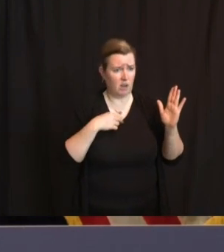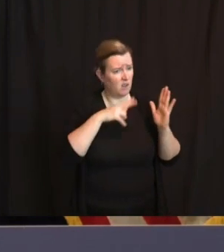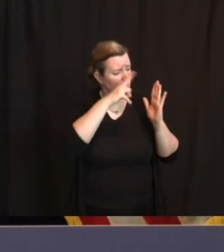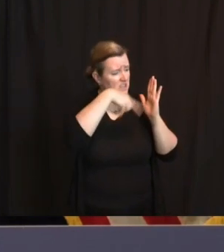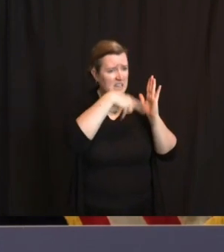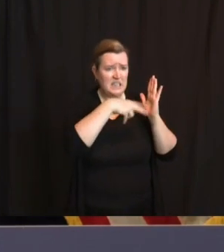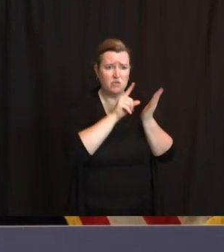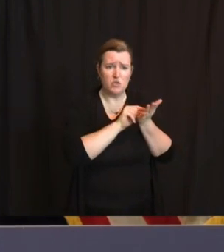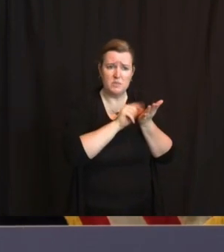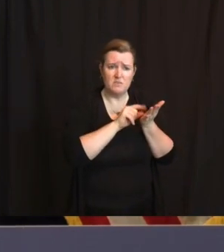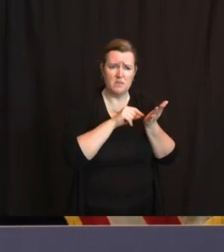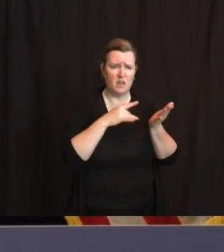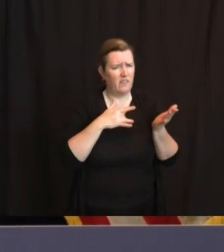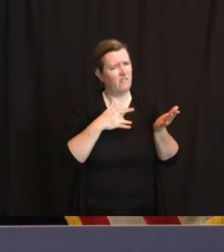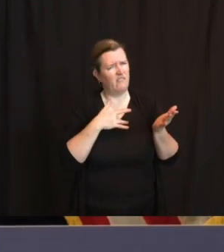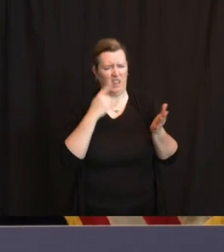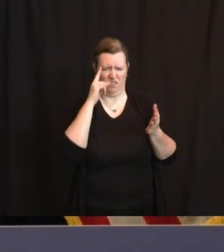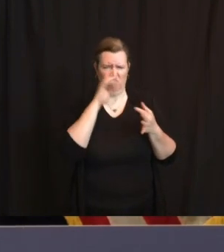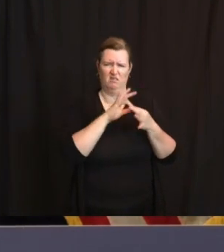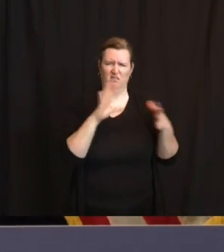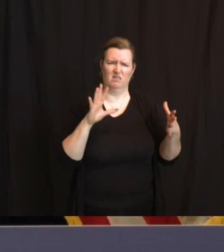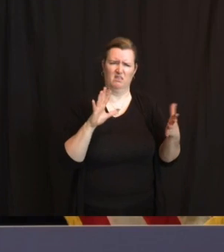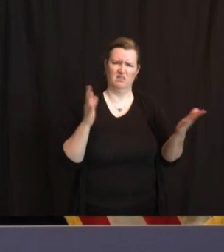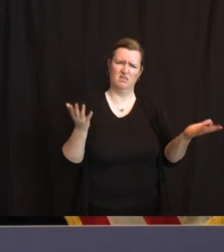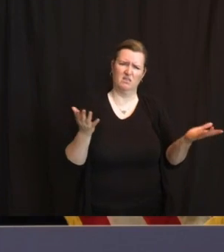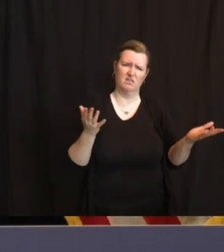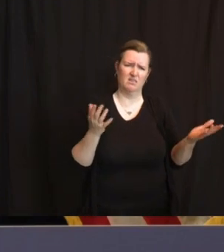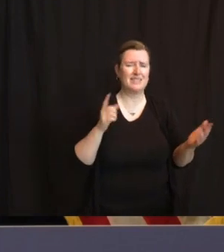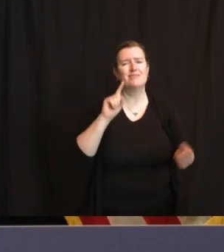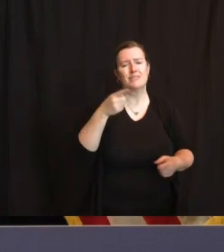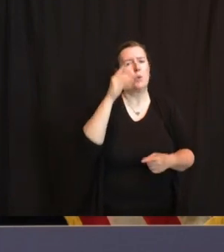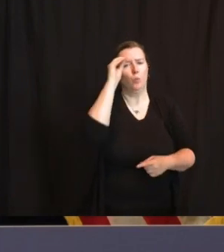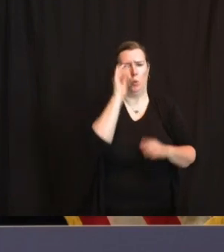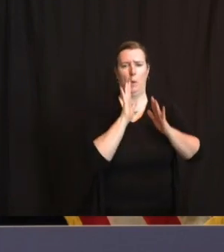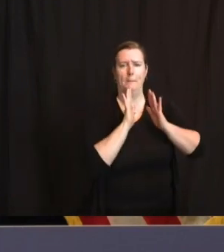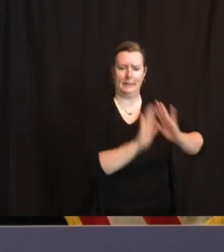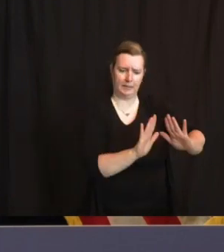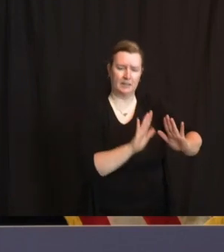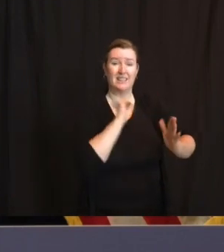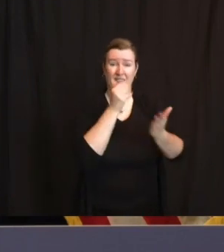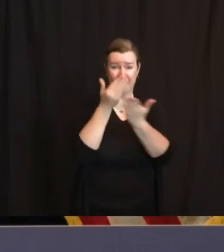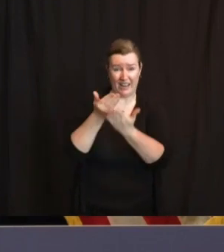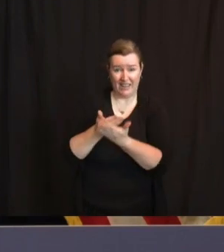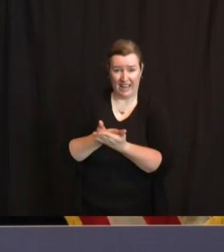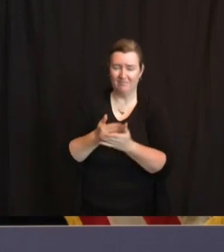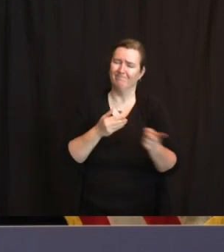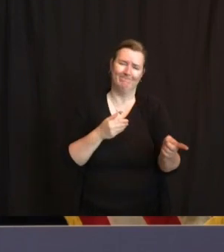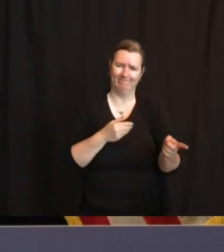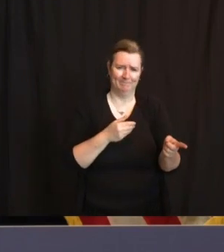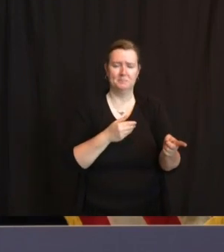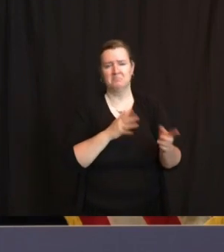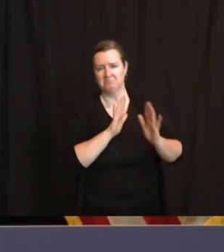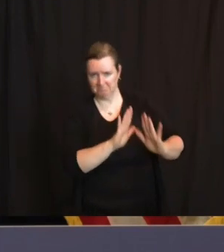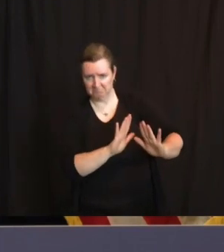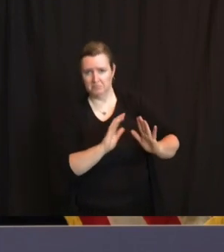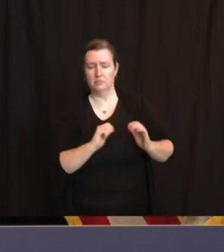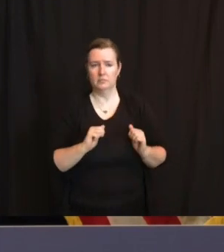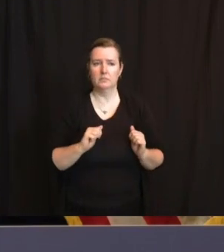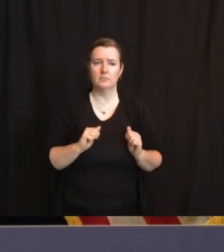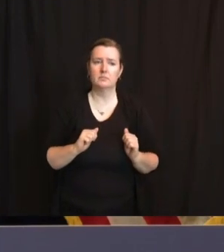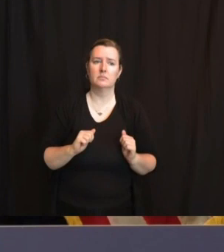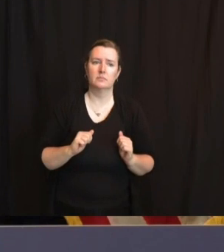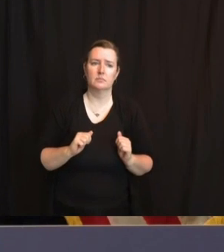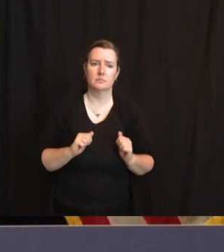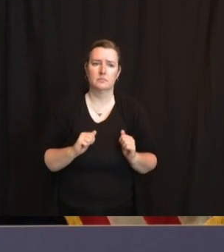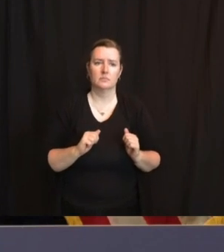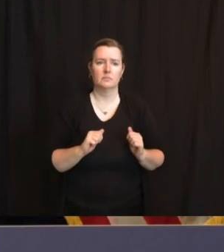is. That's one guy's opinion, but put that aside. We make the same mistake because we talk about the